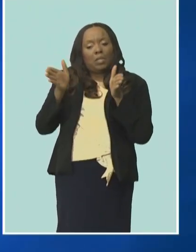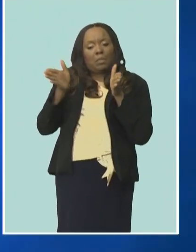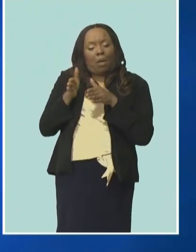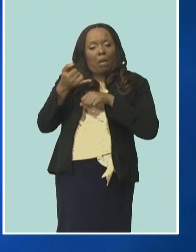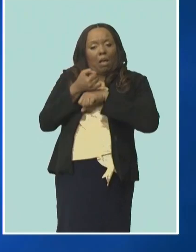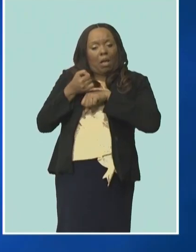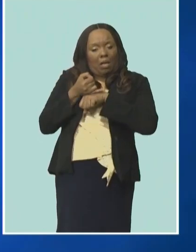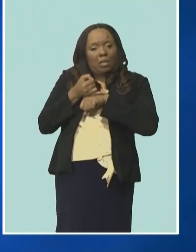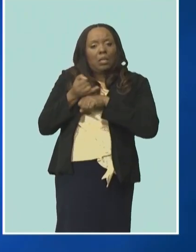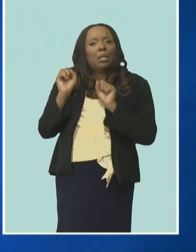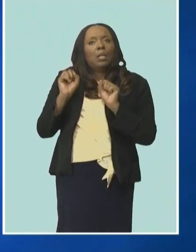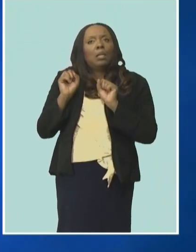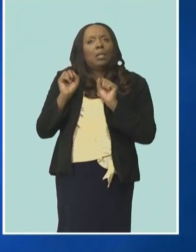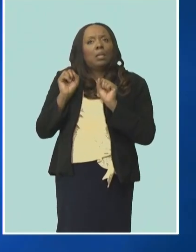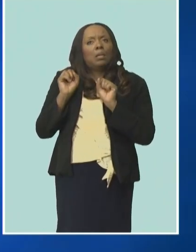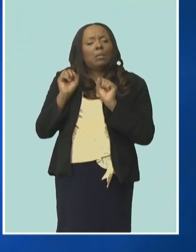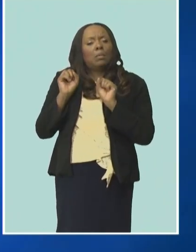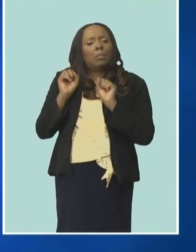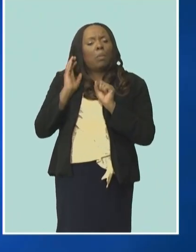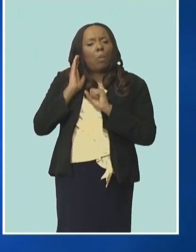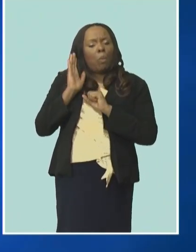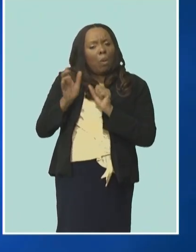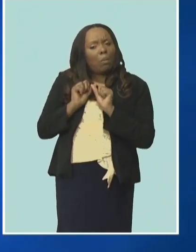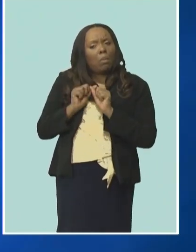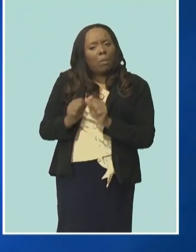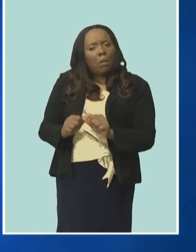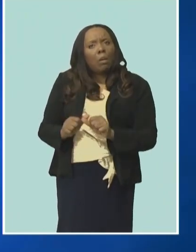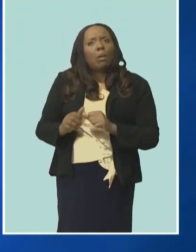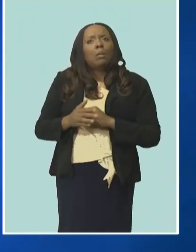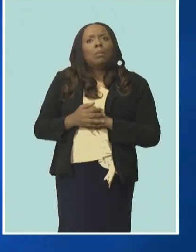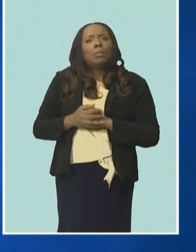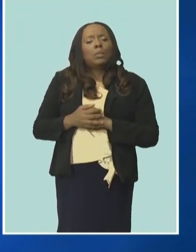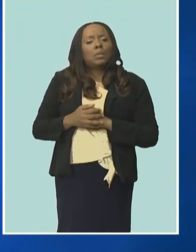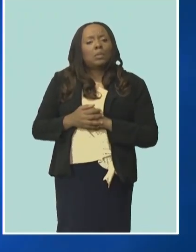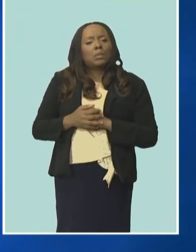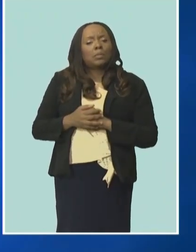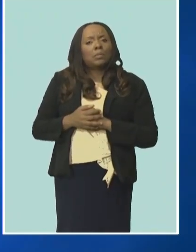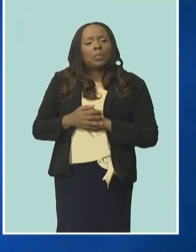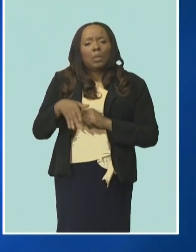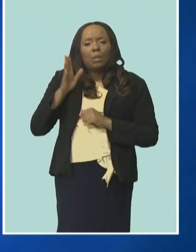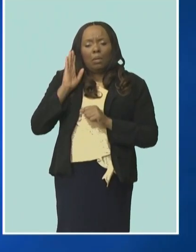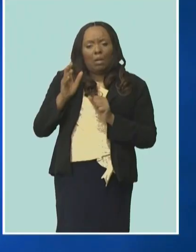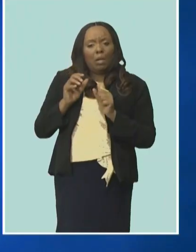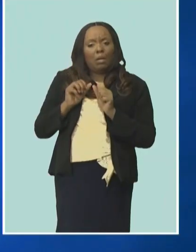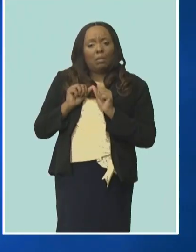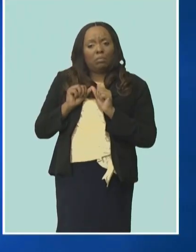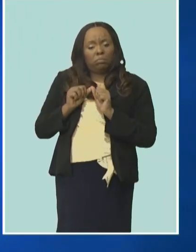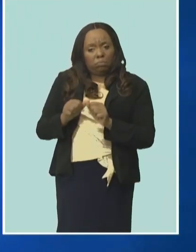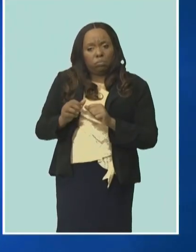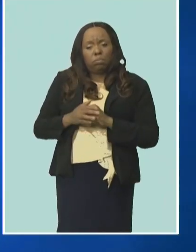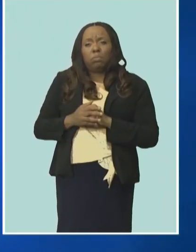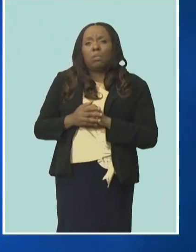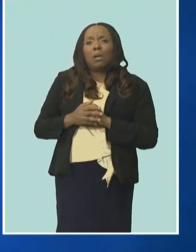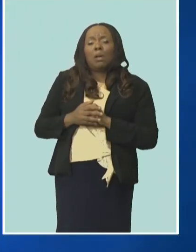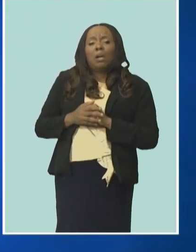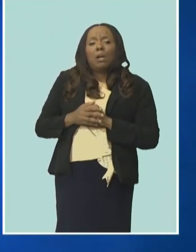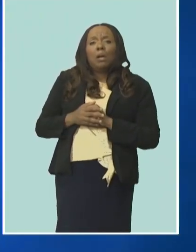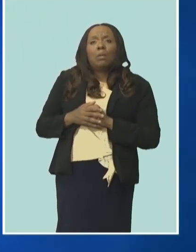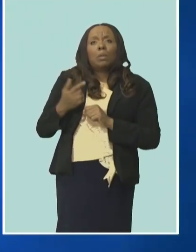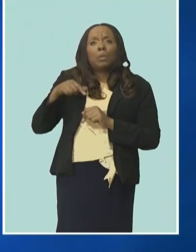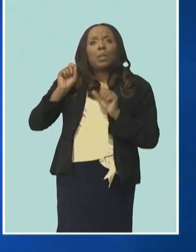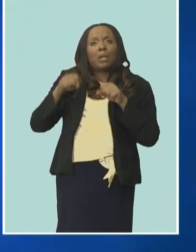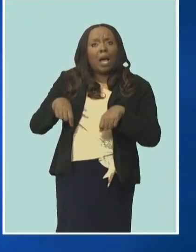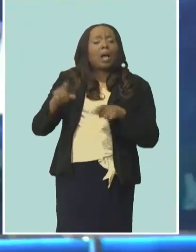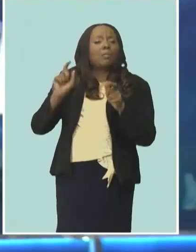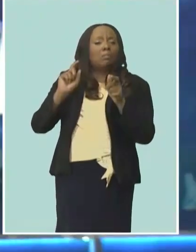states will continue to face this challenge and fix it, in the words of former Prime Minister of Barbados, the late Honorable Owen Seymour Arthur.